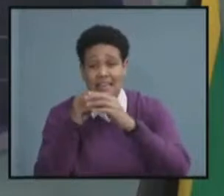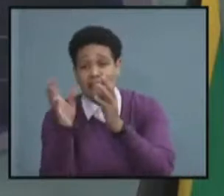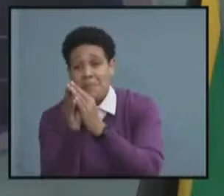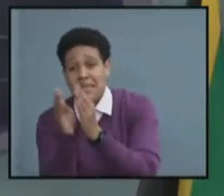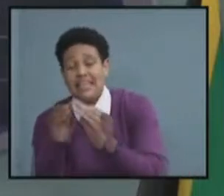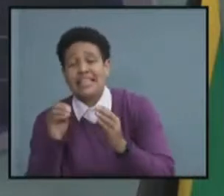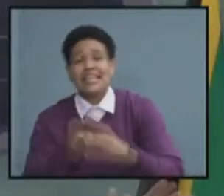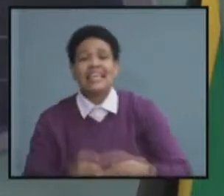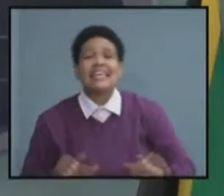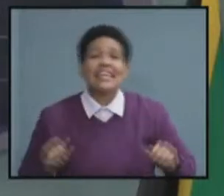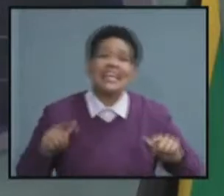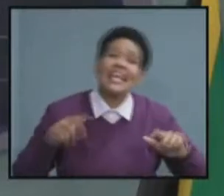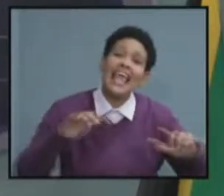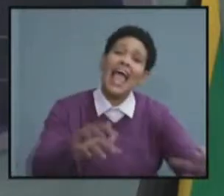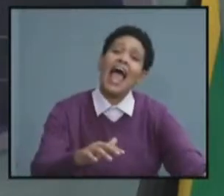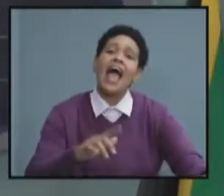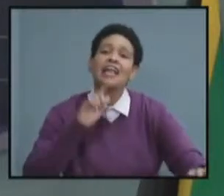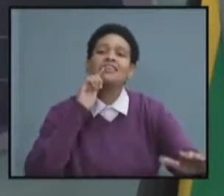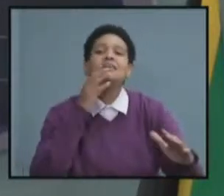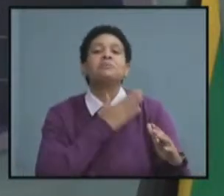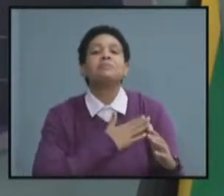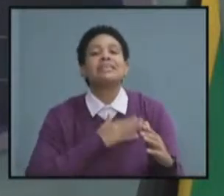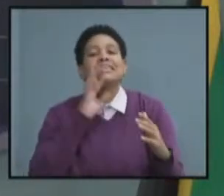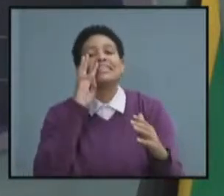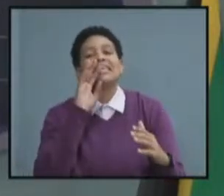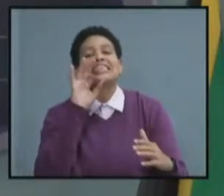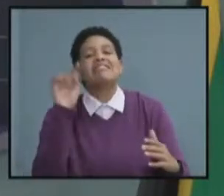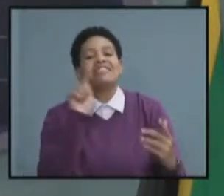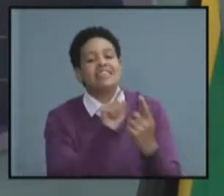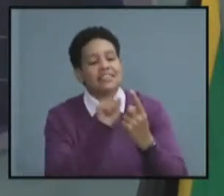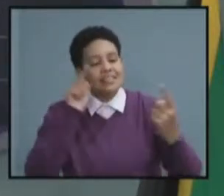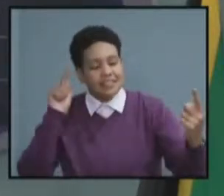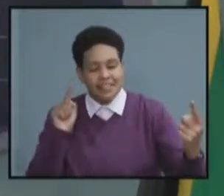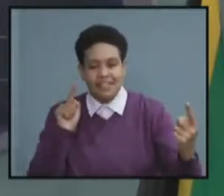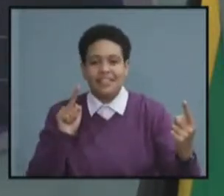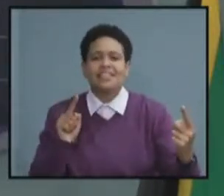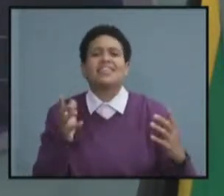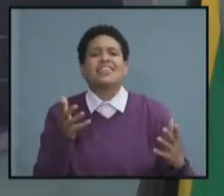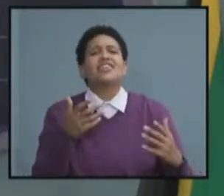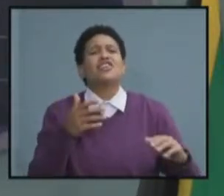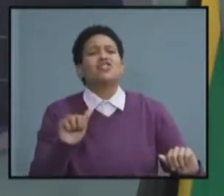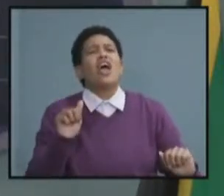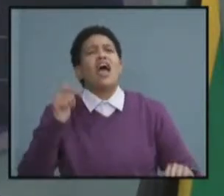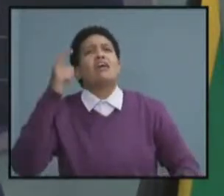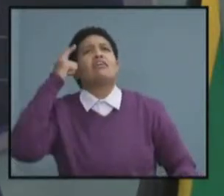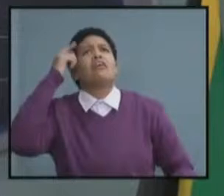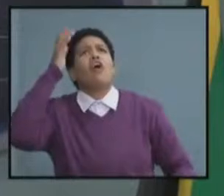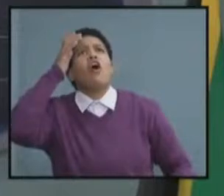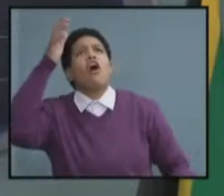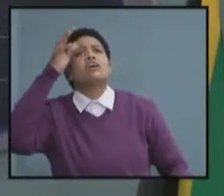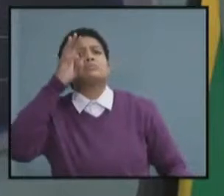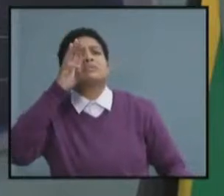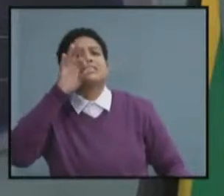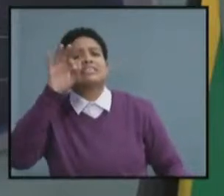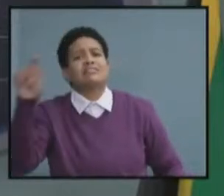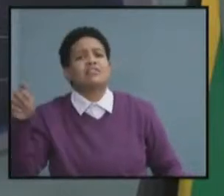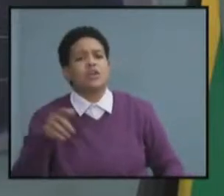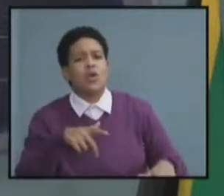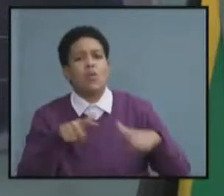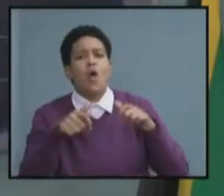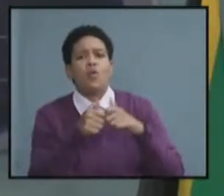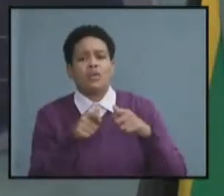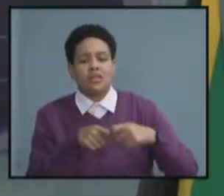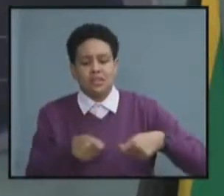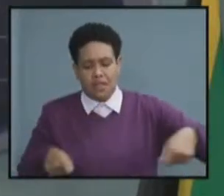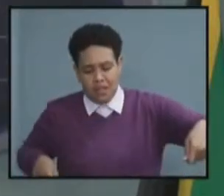in gatherings, stay 6 feet apart. Try to get the concept of 6 feet. Walk with your tape measure if you